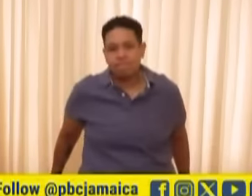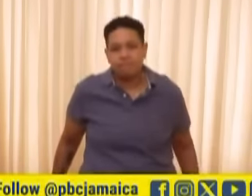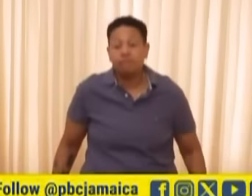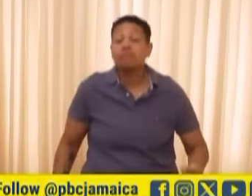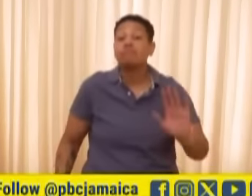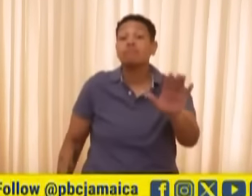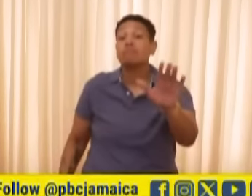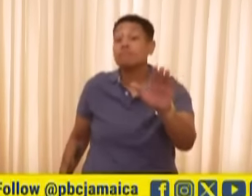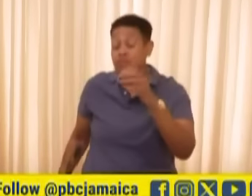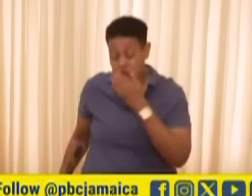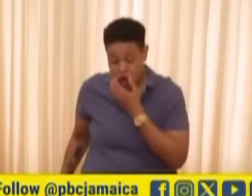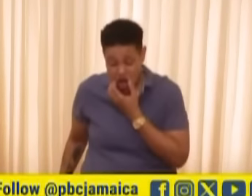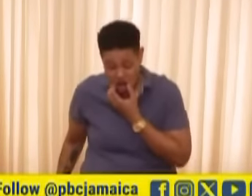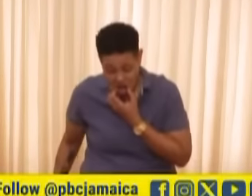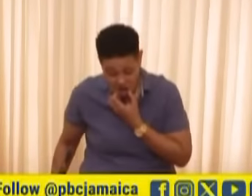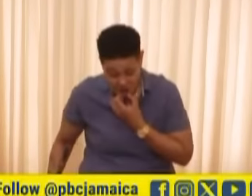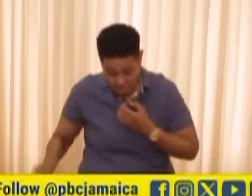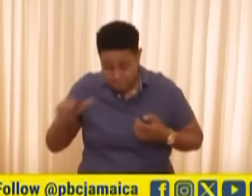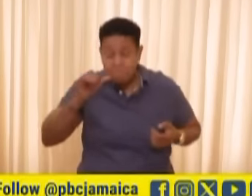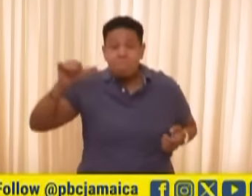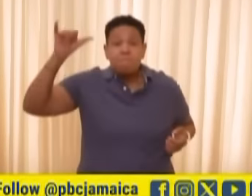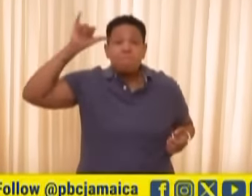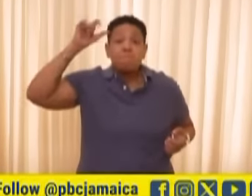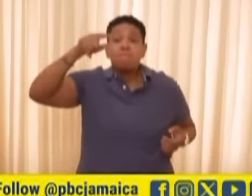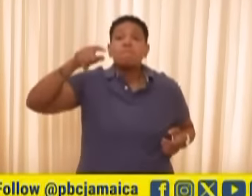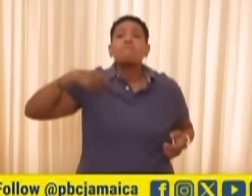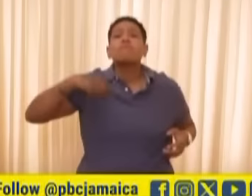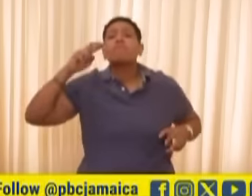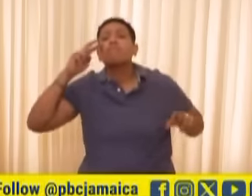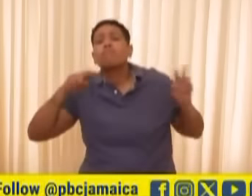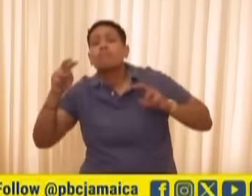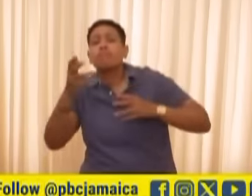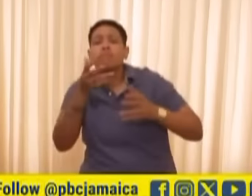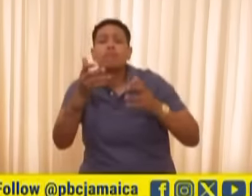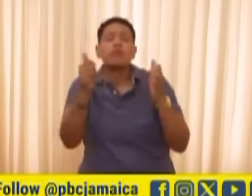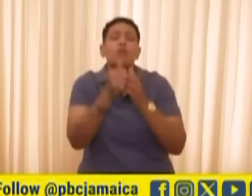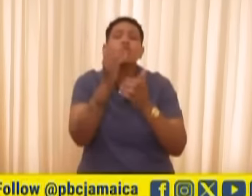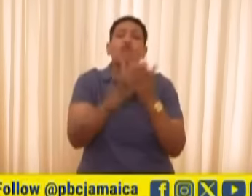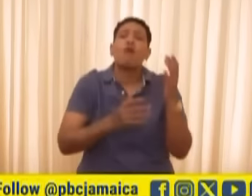And even yesterday, engaging with some